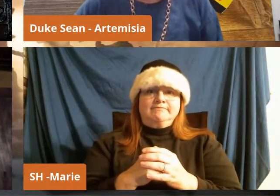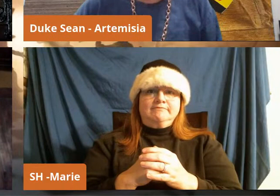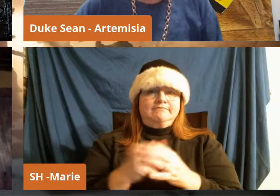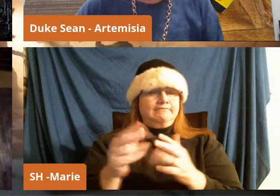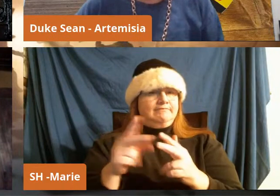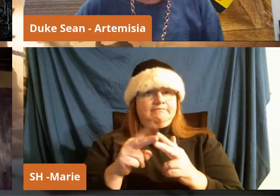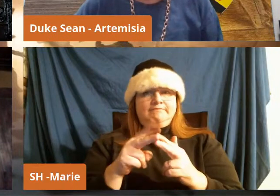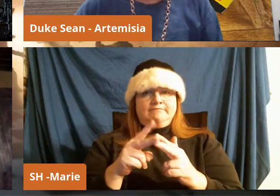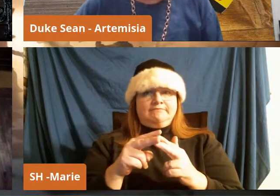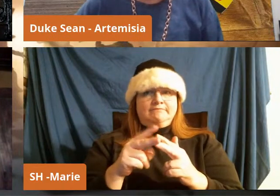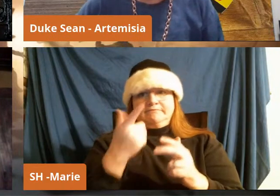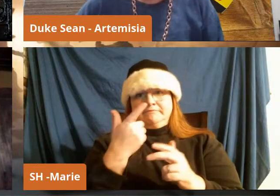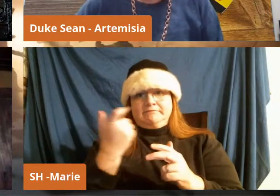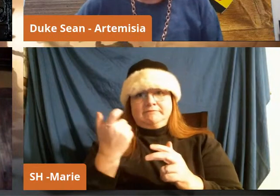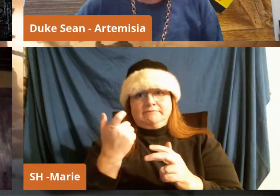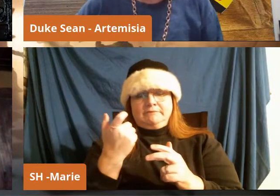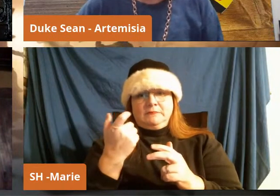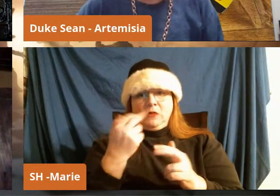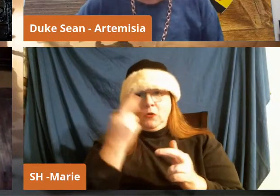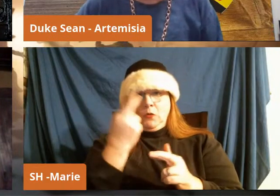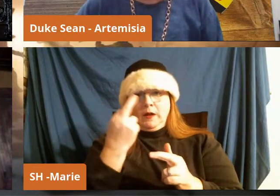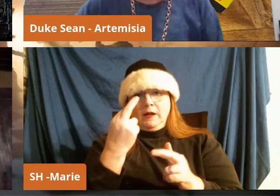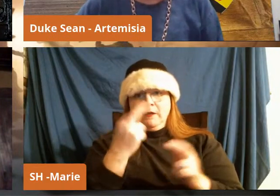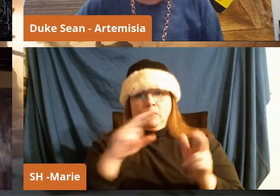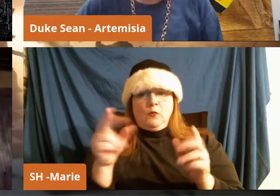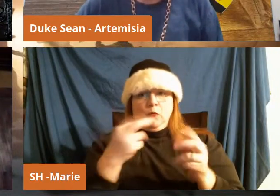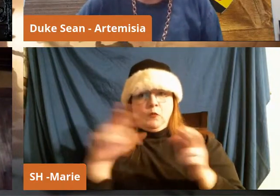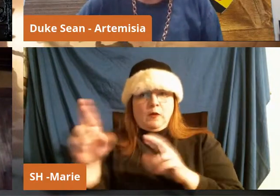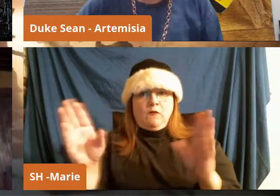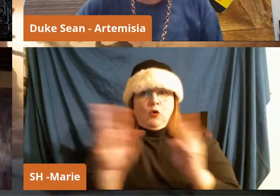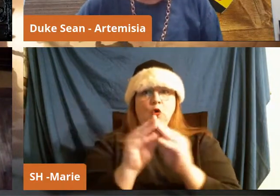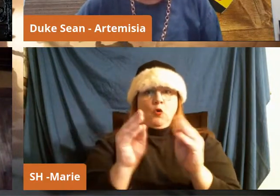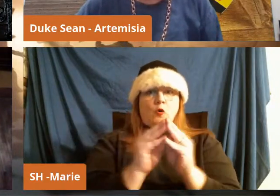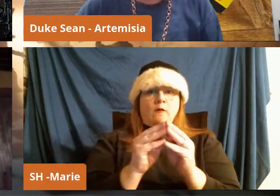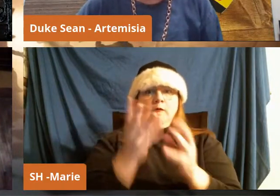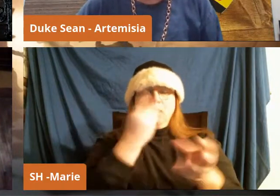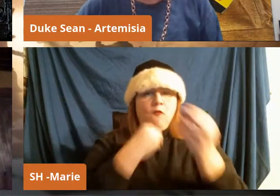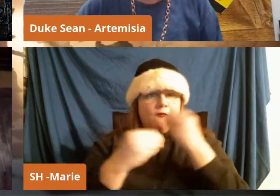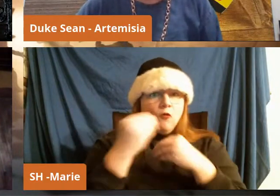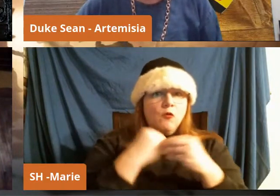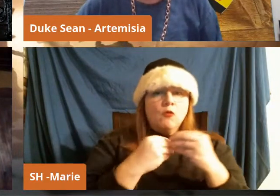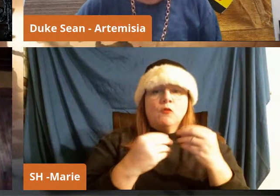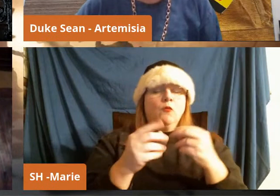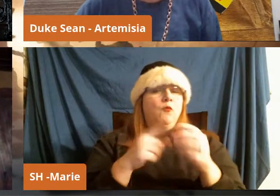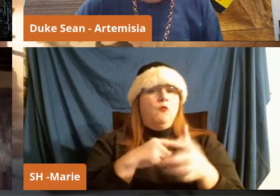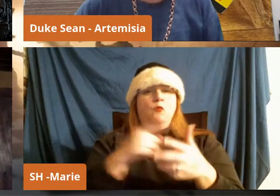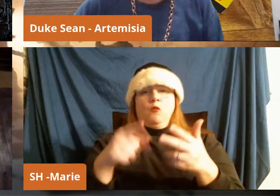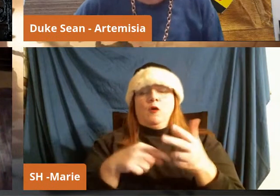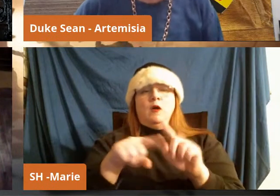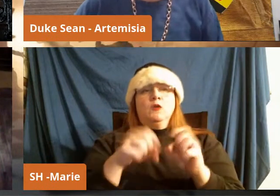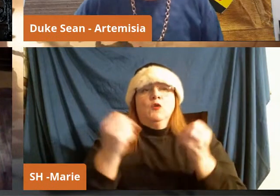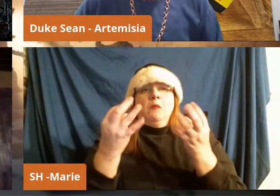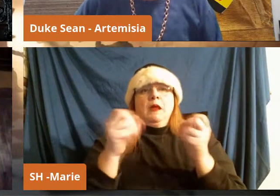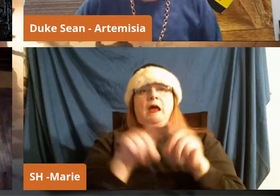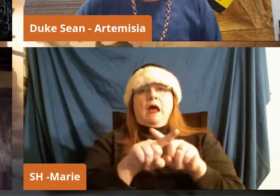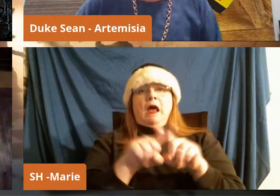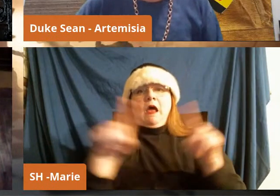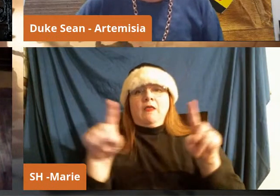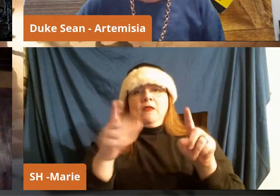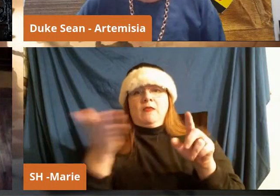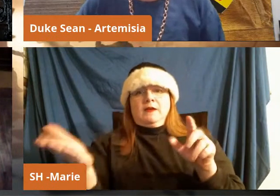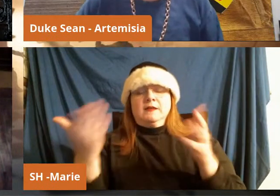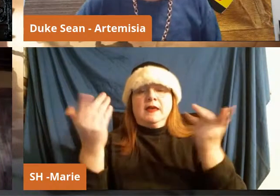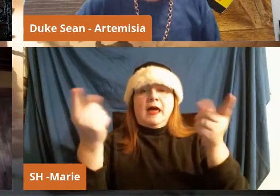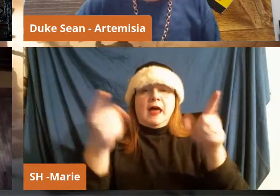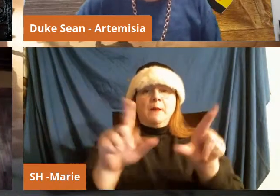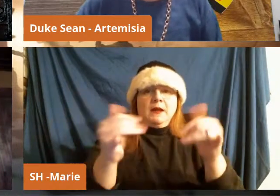Either because there's, we're getting ready for court or feast or whatever. There's, so many other things that are going on